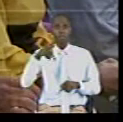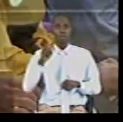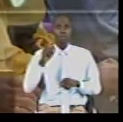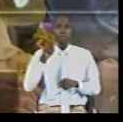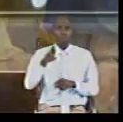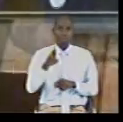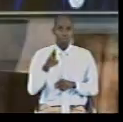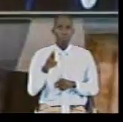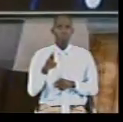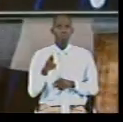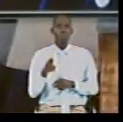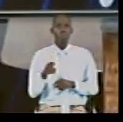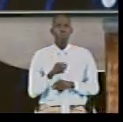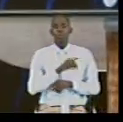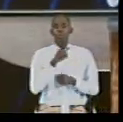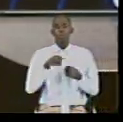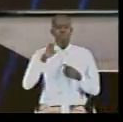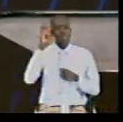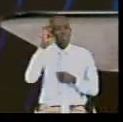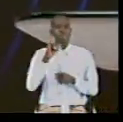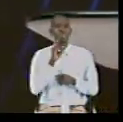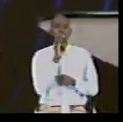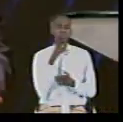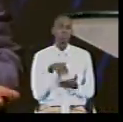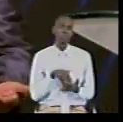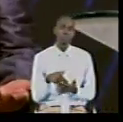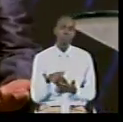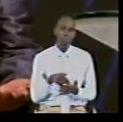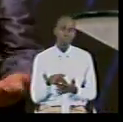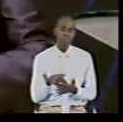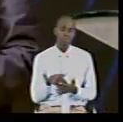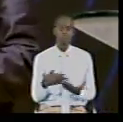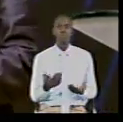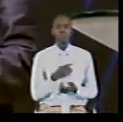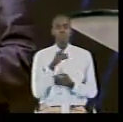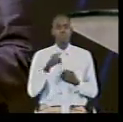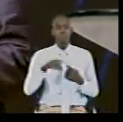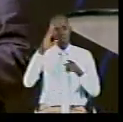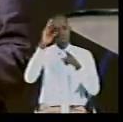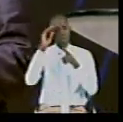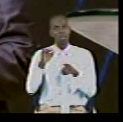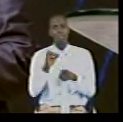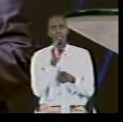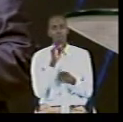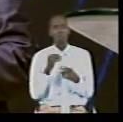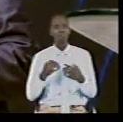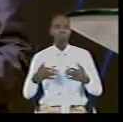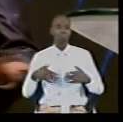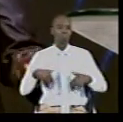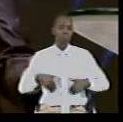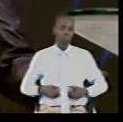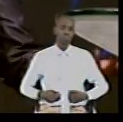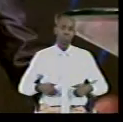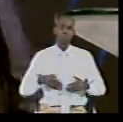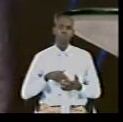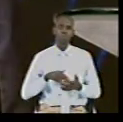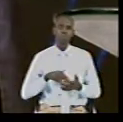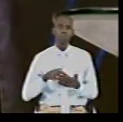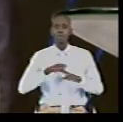he's feeble, when he's weak, when he doesn't have backbone, when it's